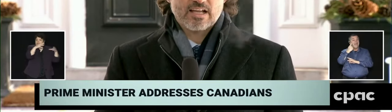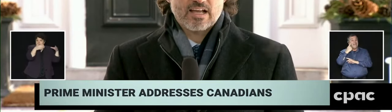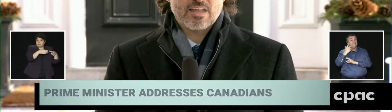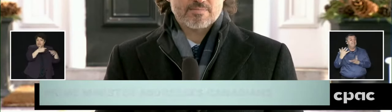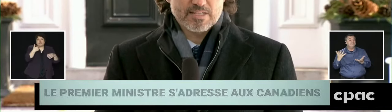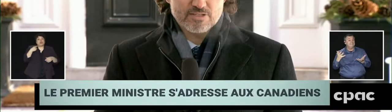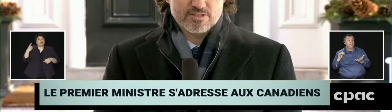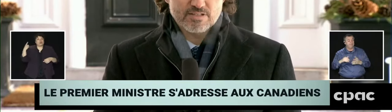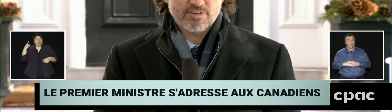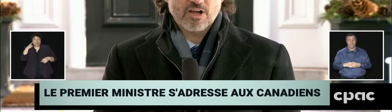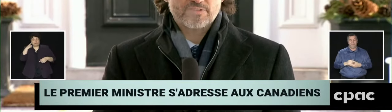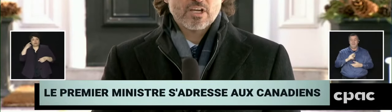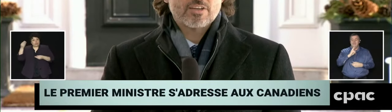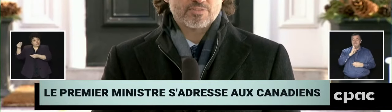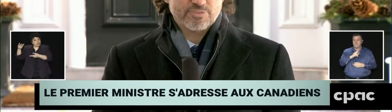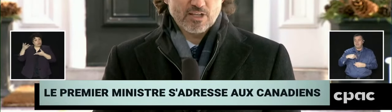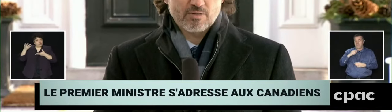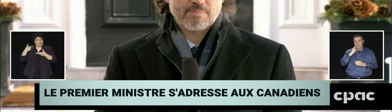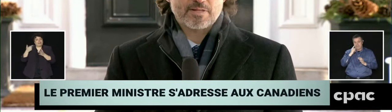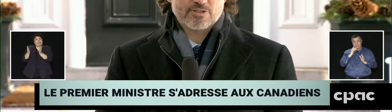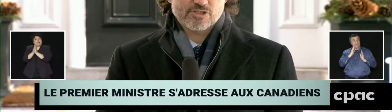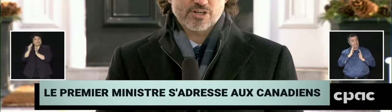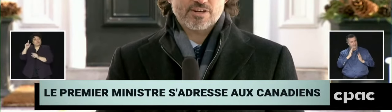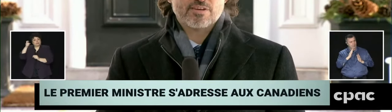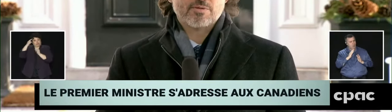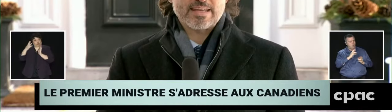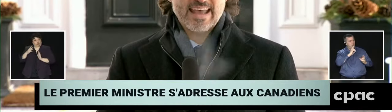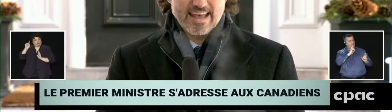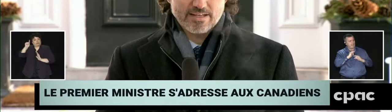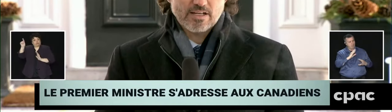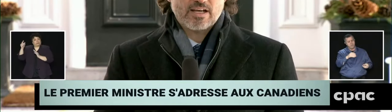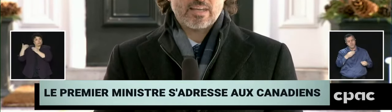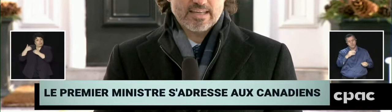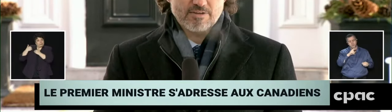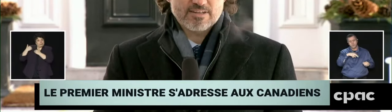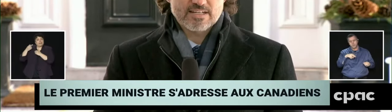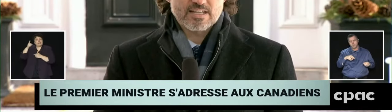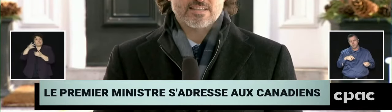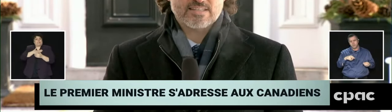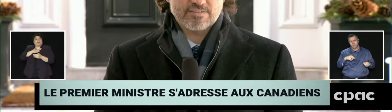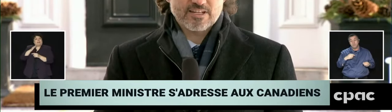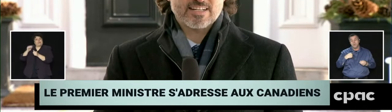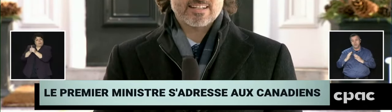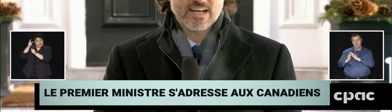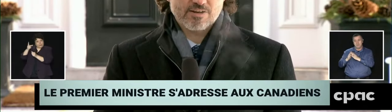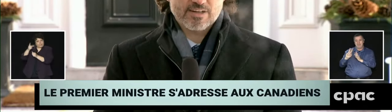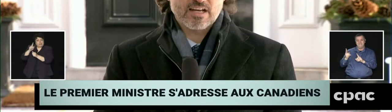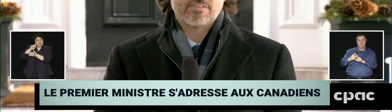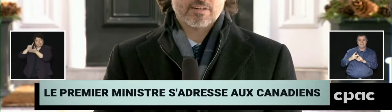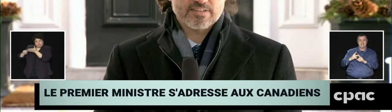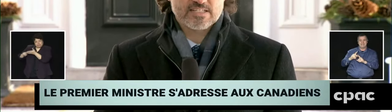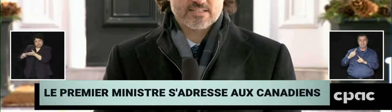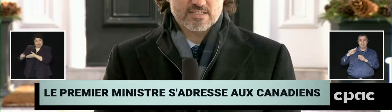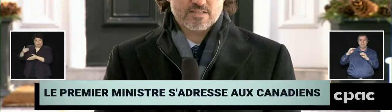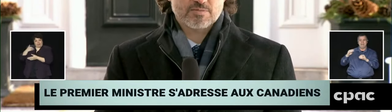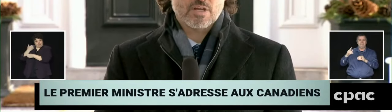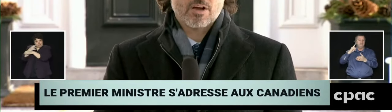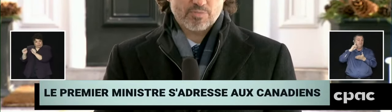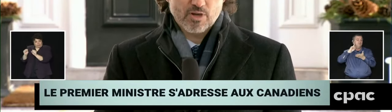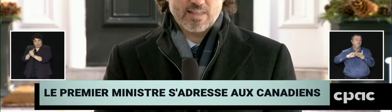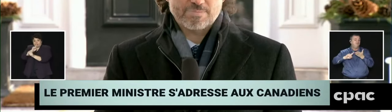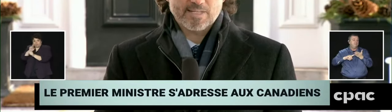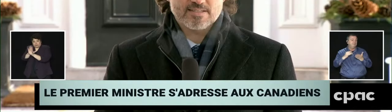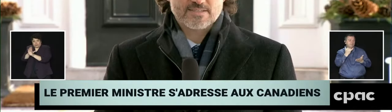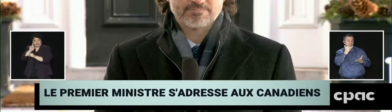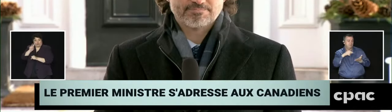asked the ministers involved to follow up and ensure that we can guarantee the safety and integrity of our visa systems